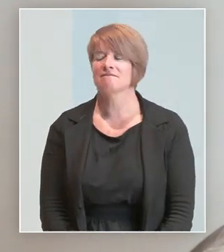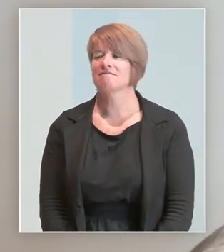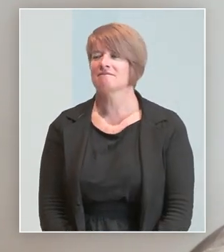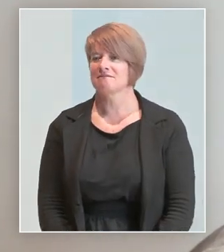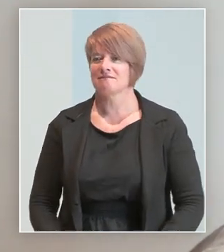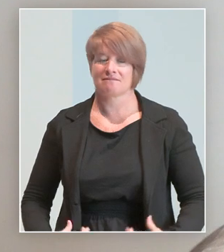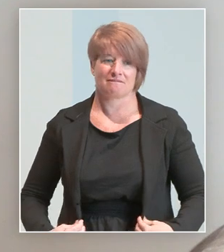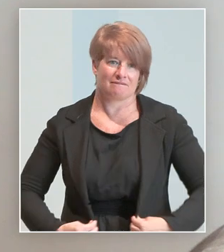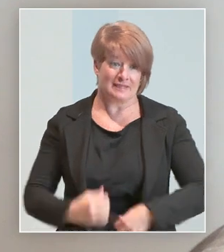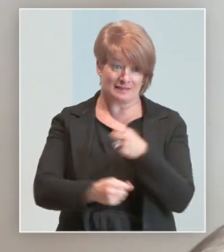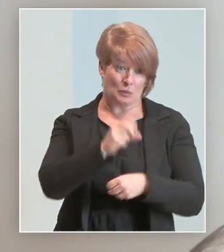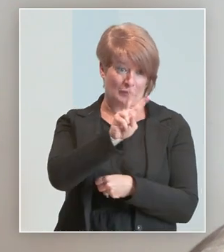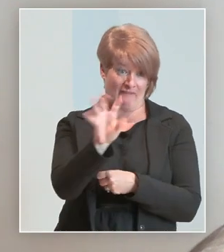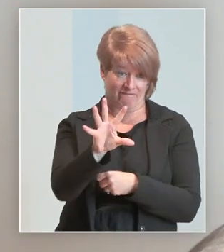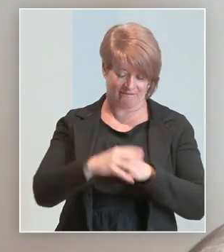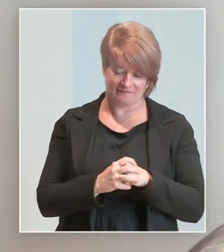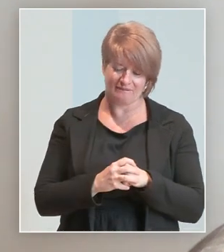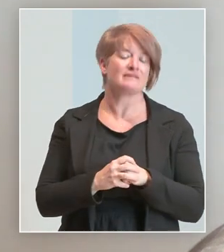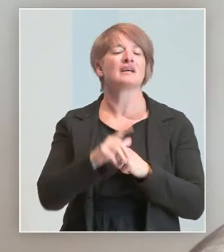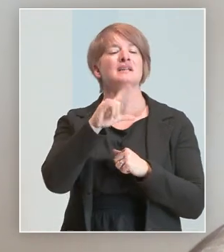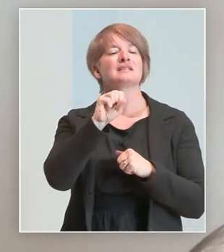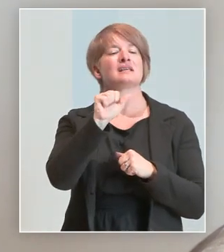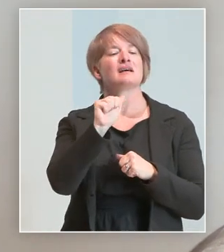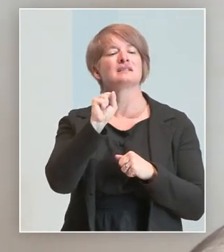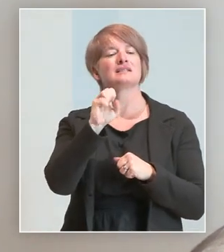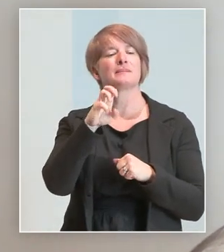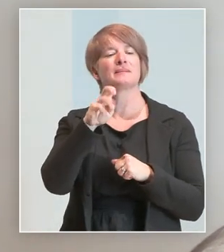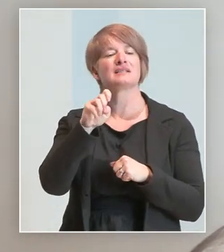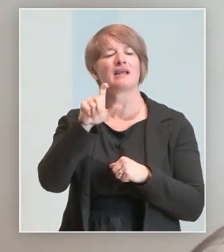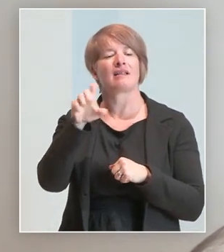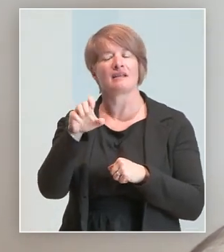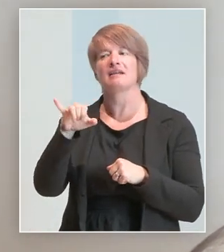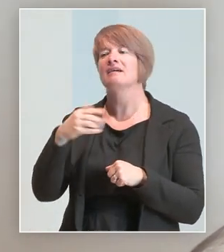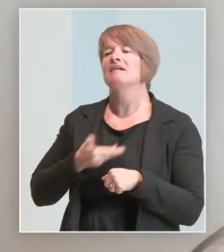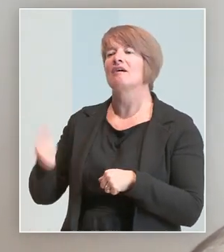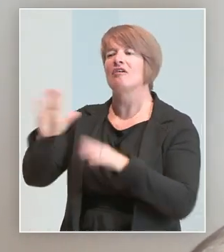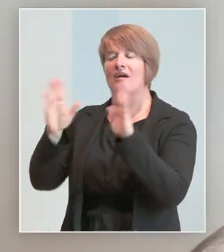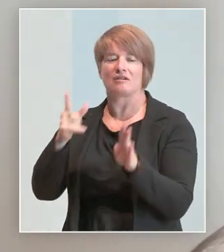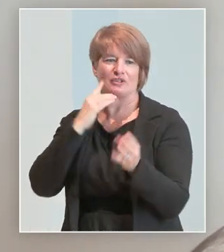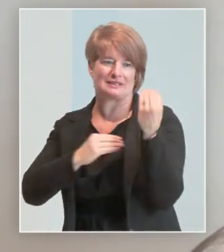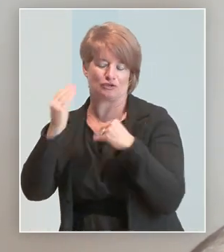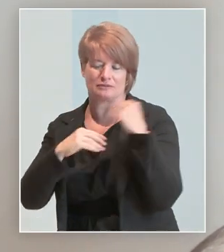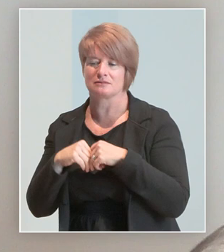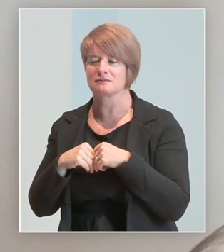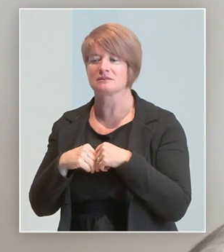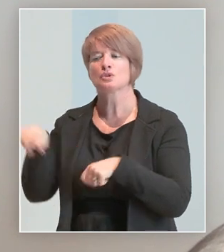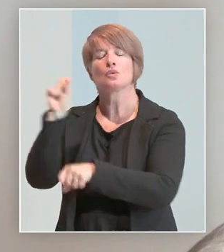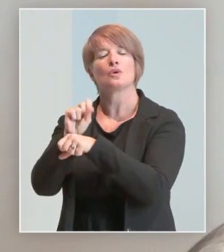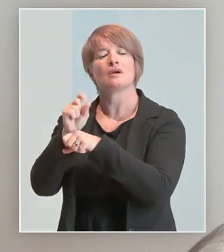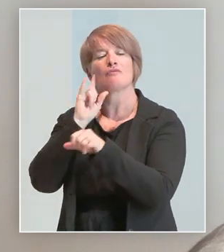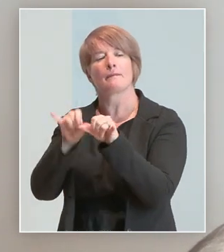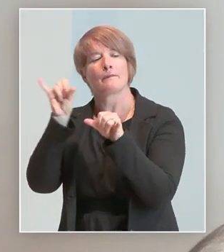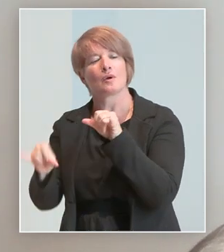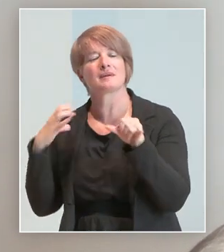It is 2005. Lisa Cimentelli invited me to her house for dinner, and she was working at the Permanent Commission